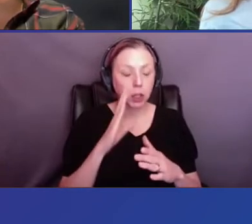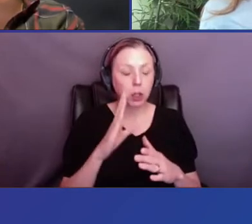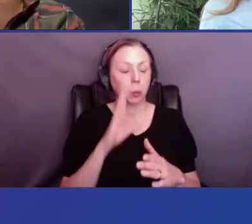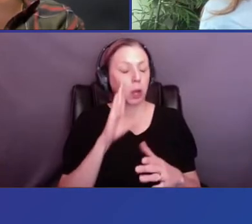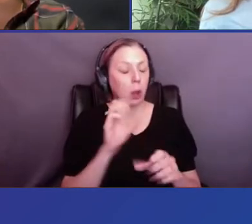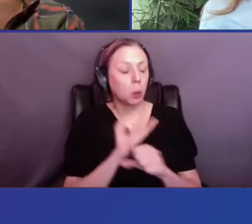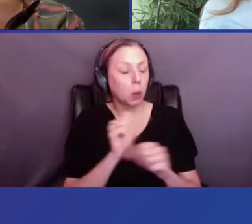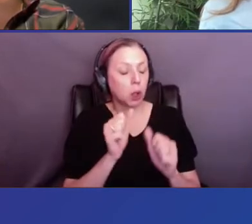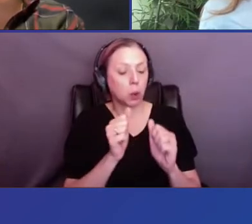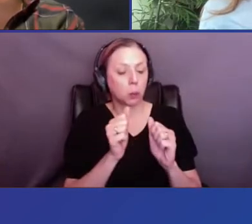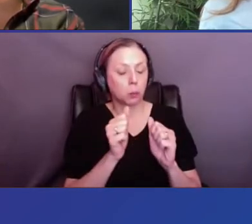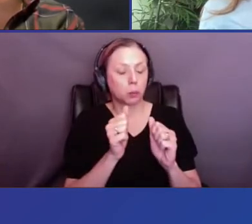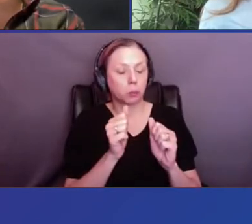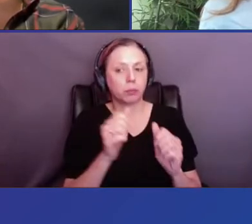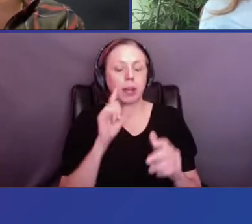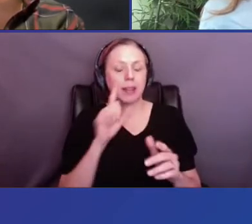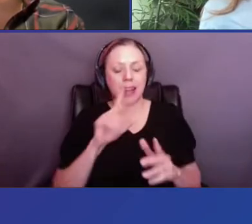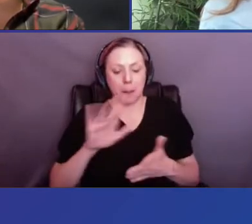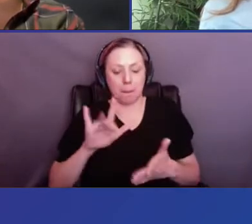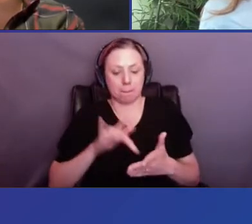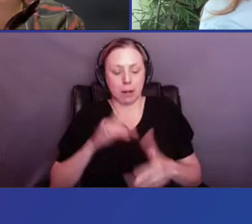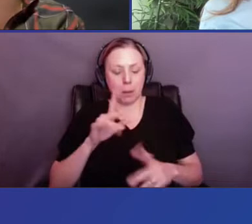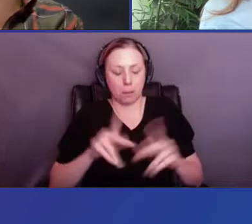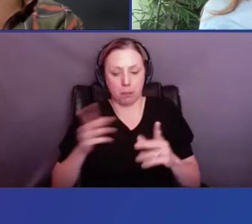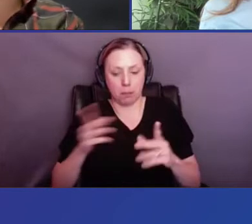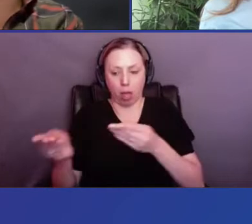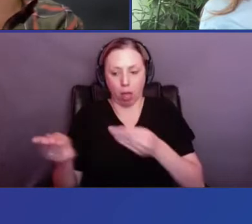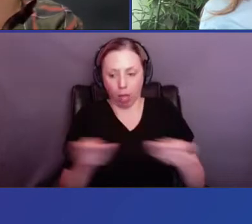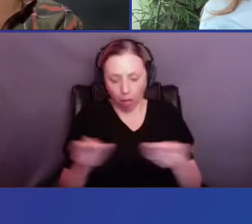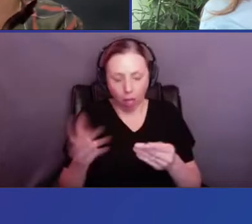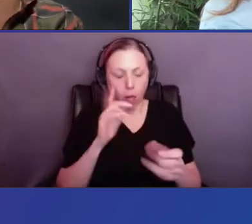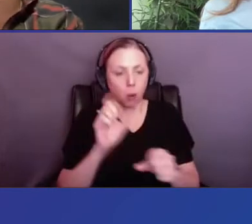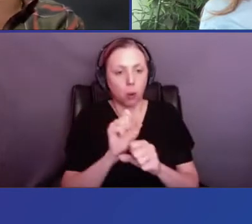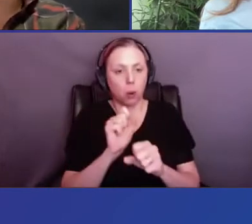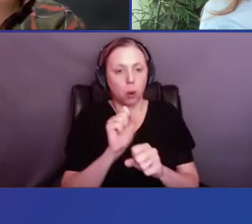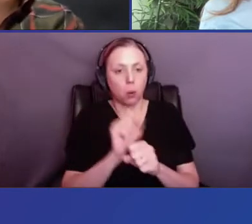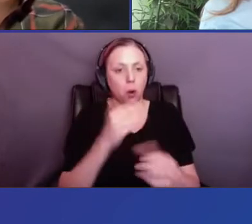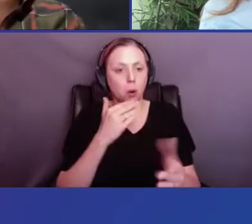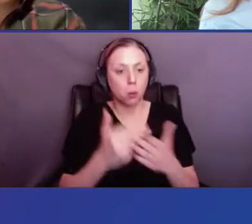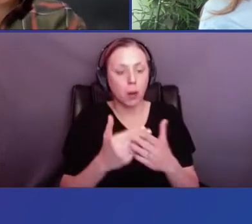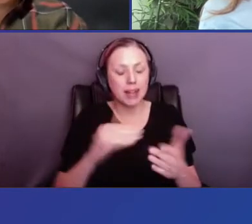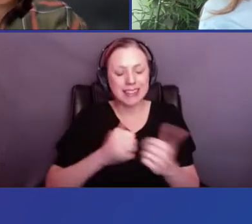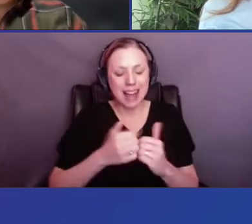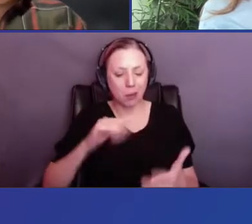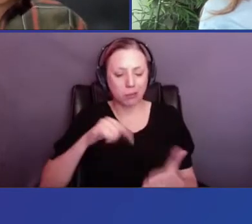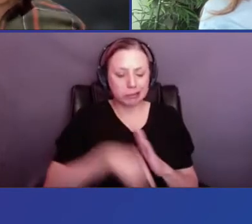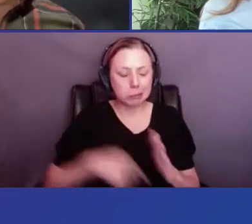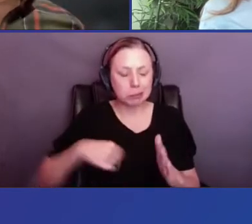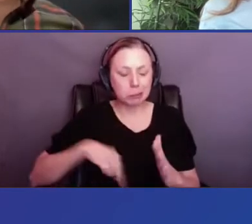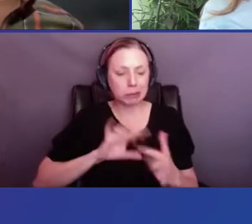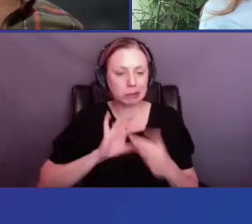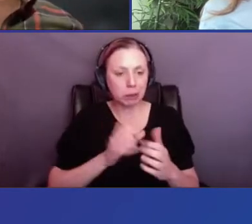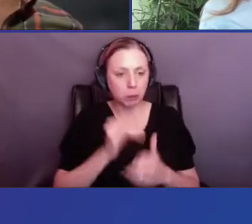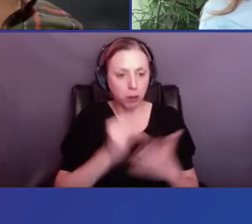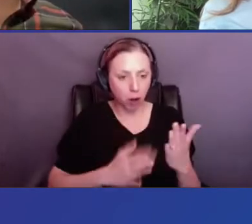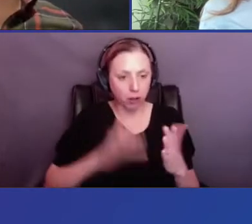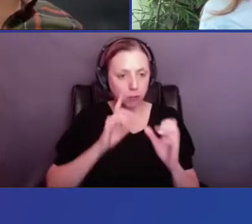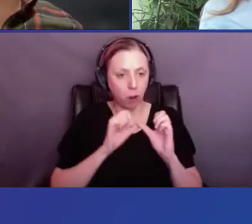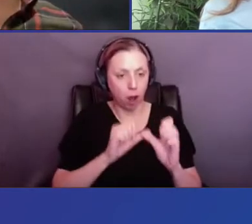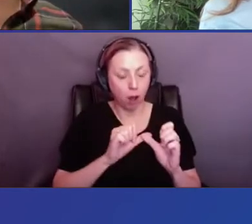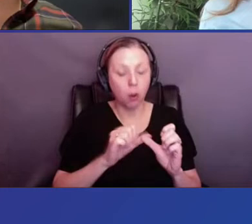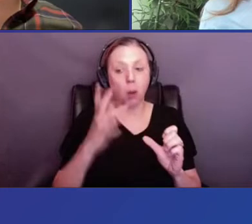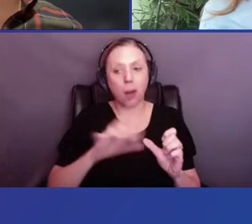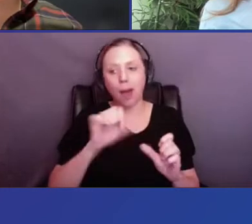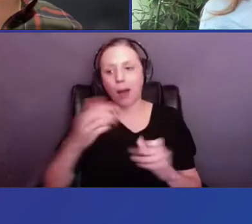funders is because of how deeply connected we are with artists on an ongoing basis because of the other services that we